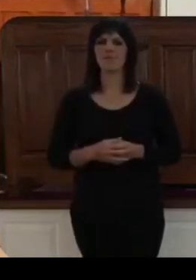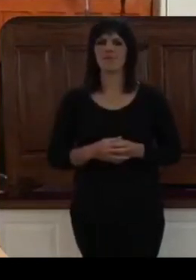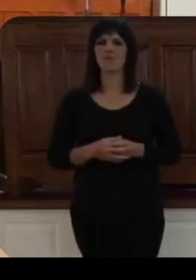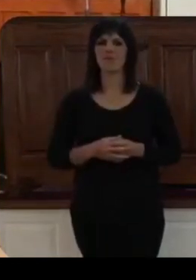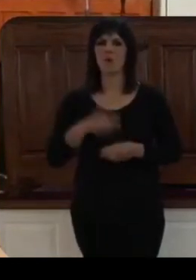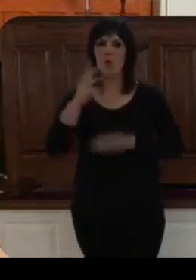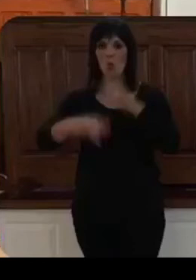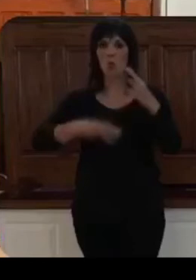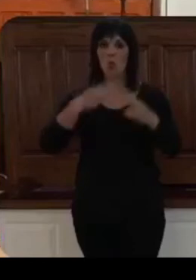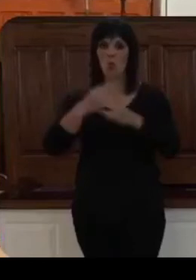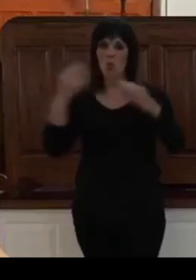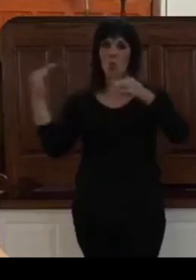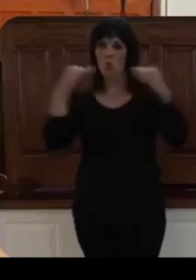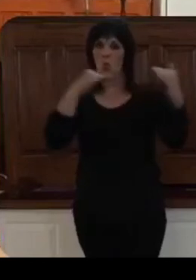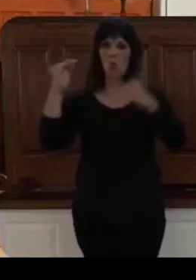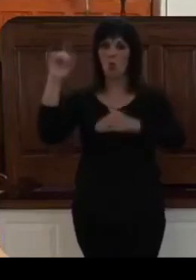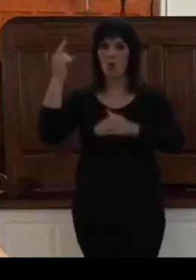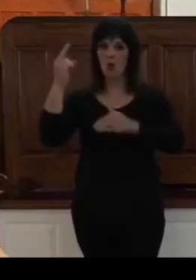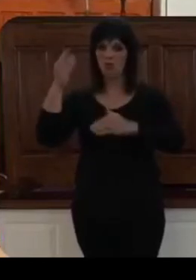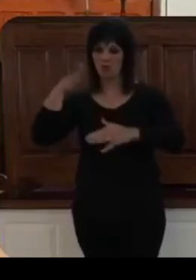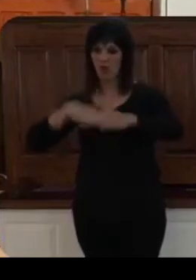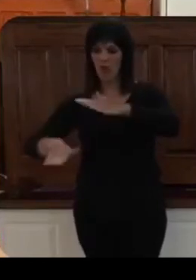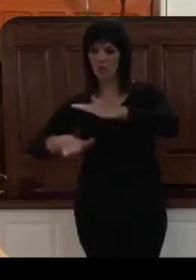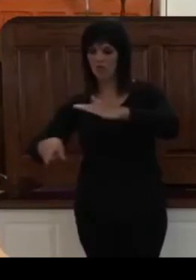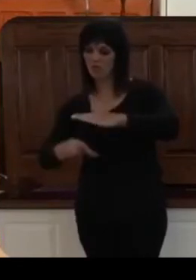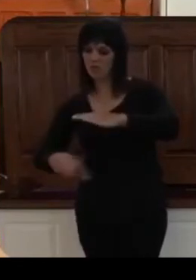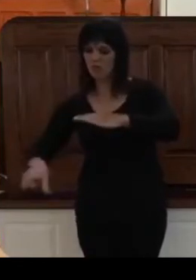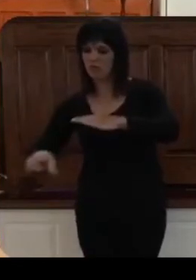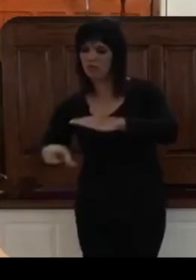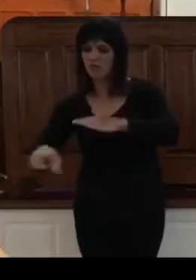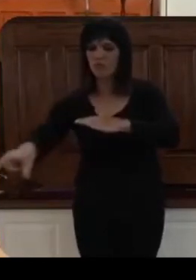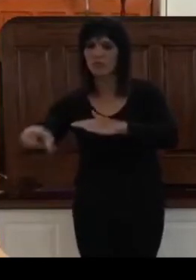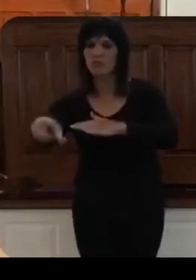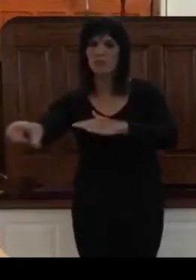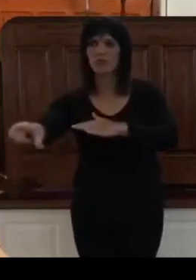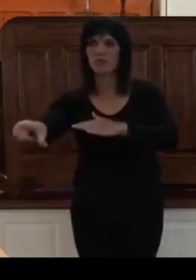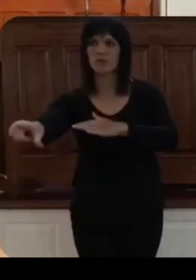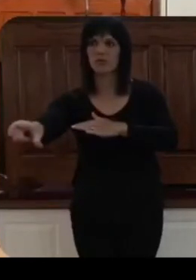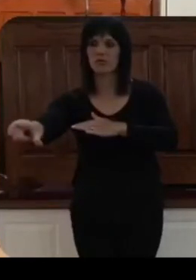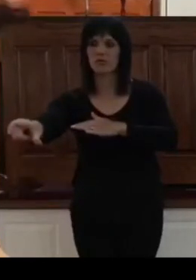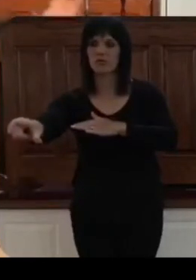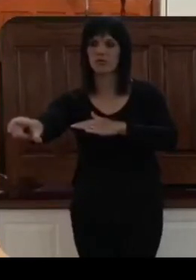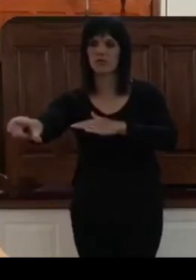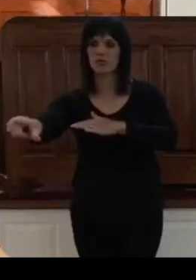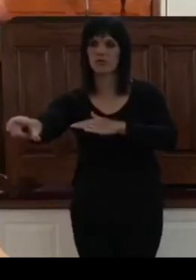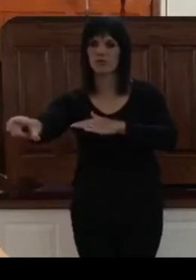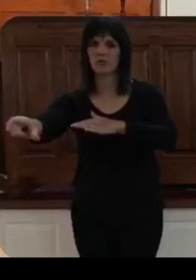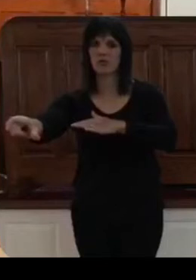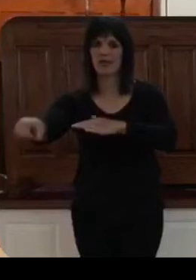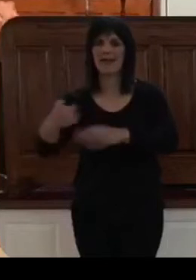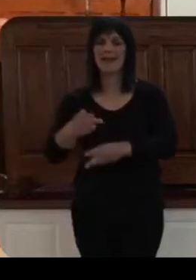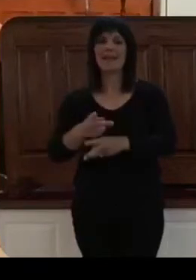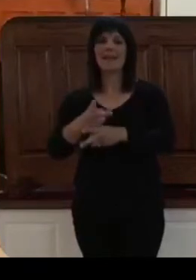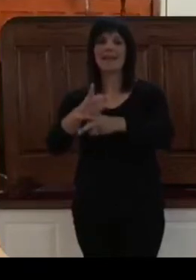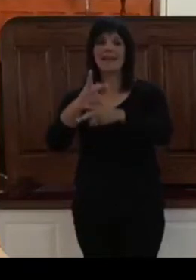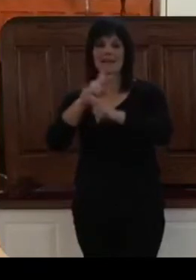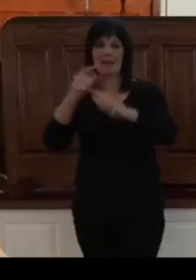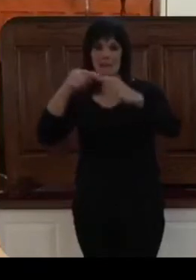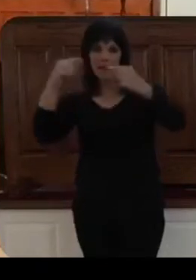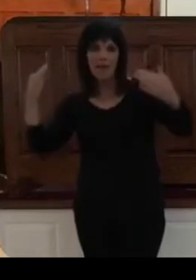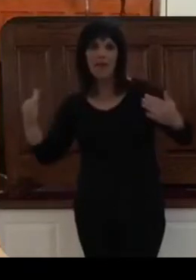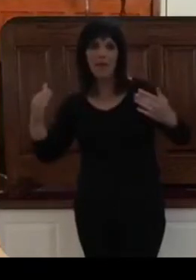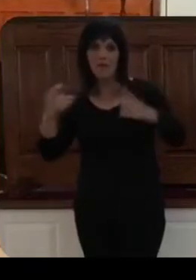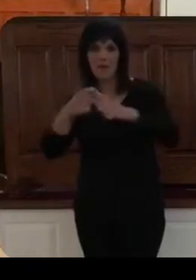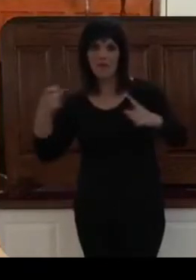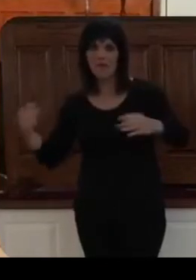I, trench warfare, if you studied history at all, the trenches across the Western Front were to keep the enemy from going